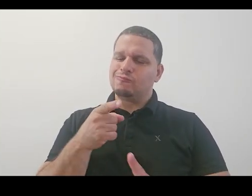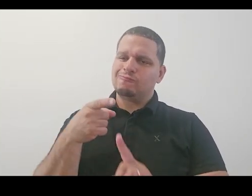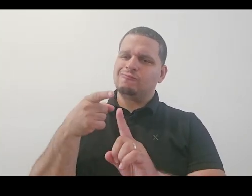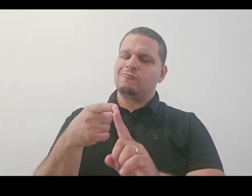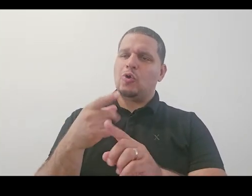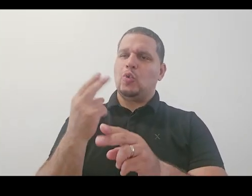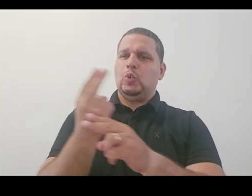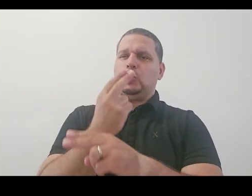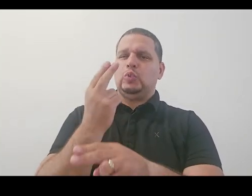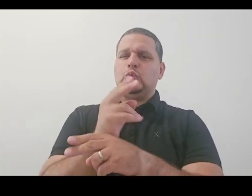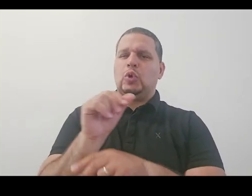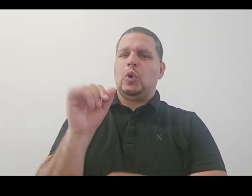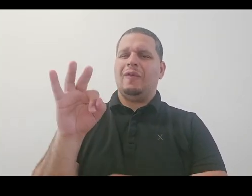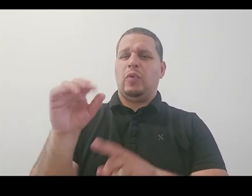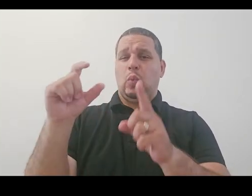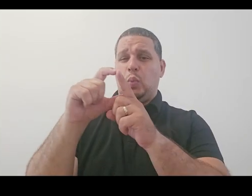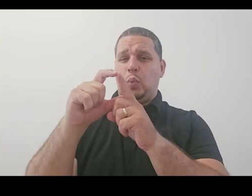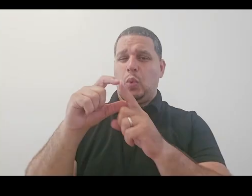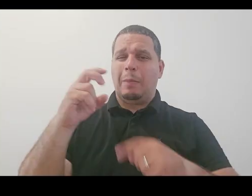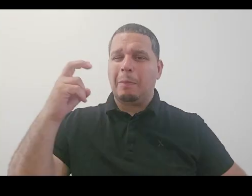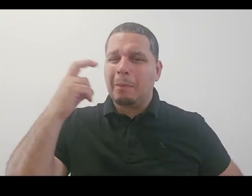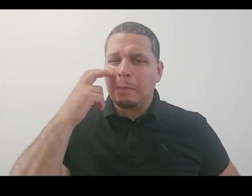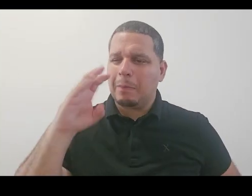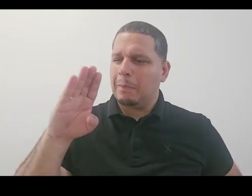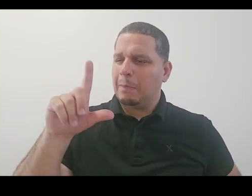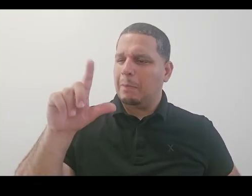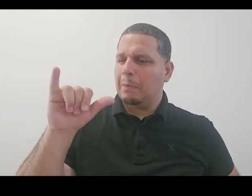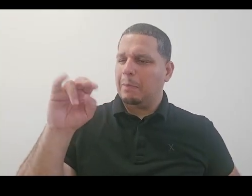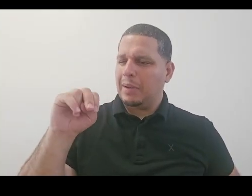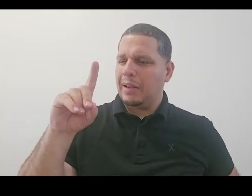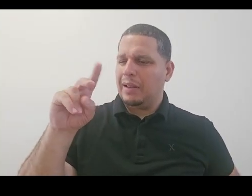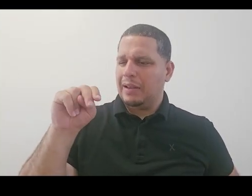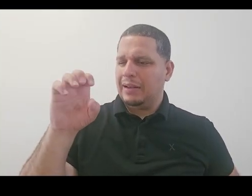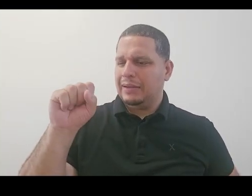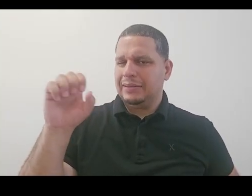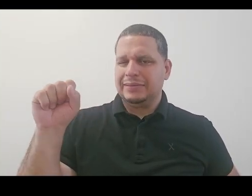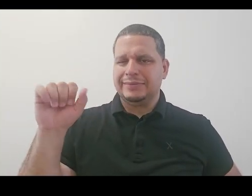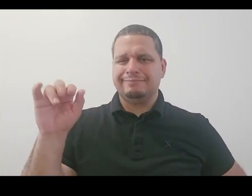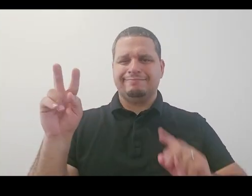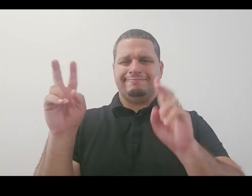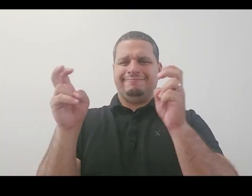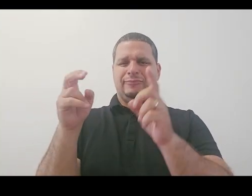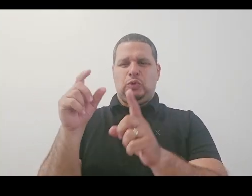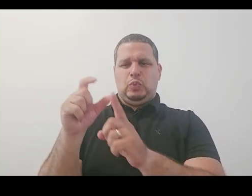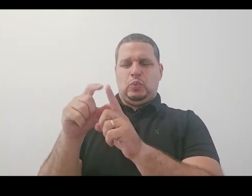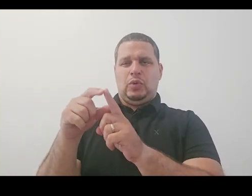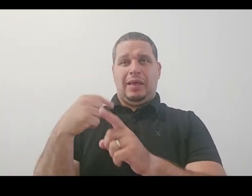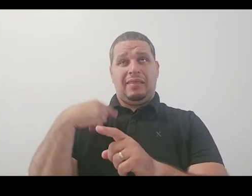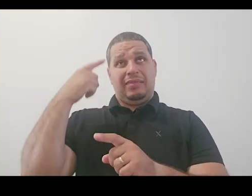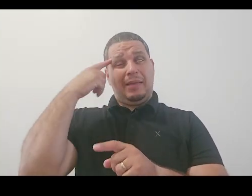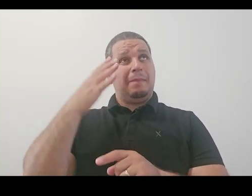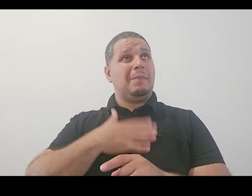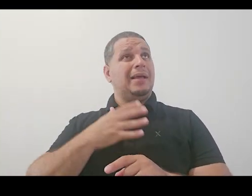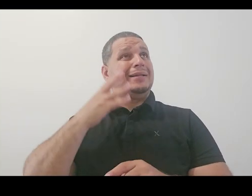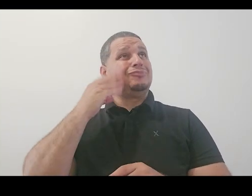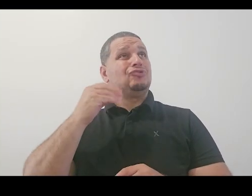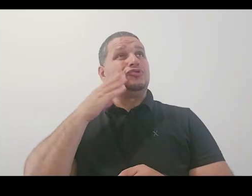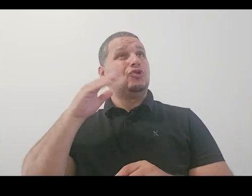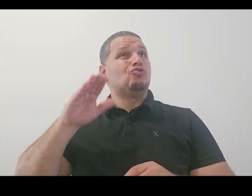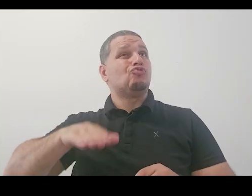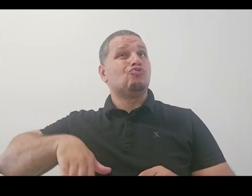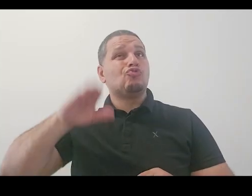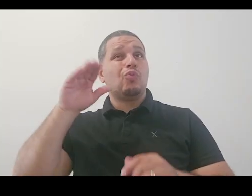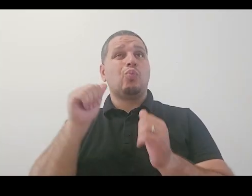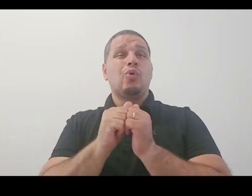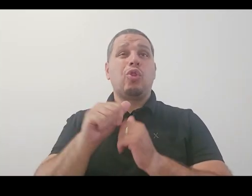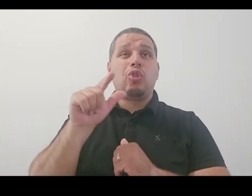in on the use of the word blindness. Um, and I think about my journey as growing up as someone who